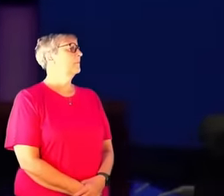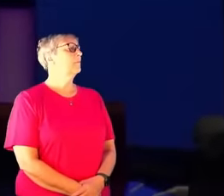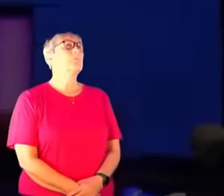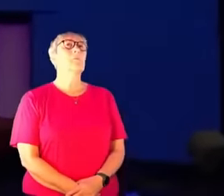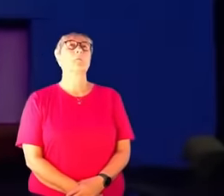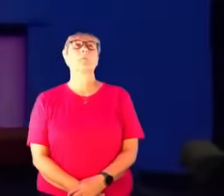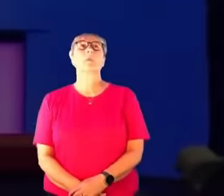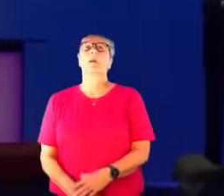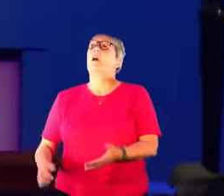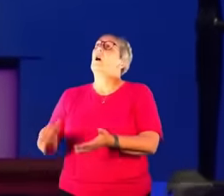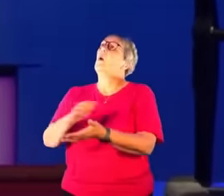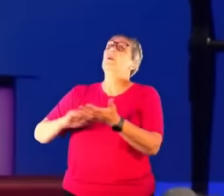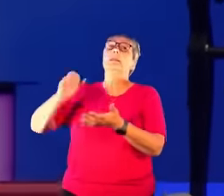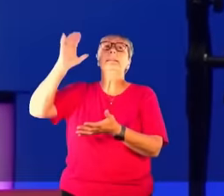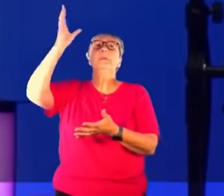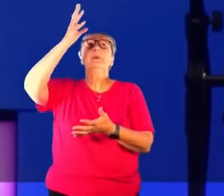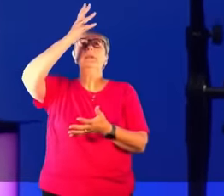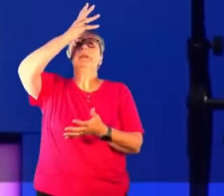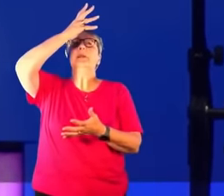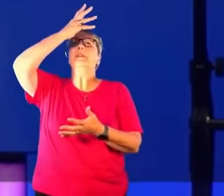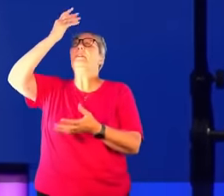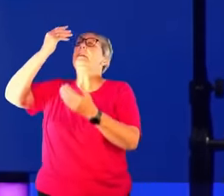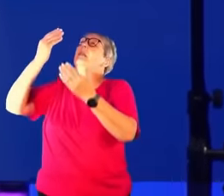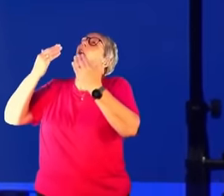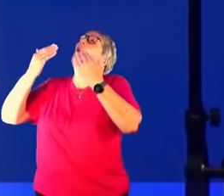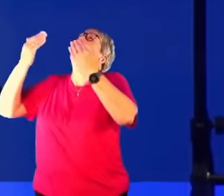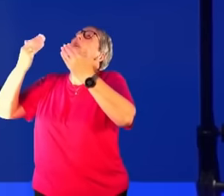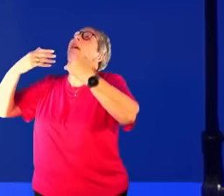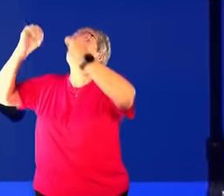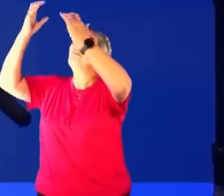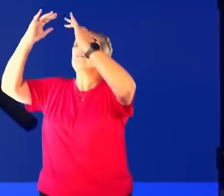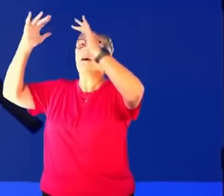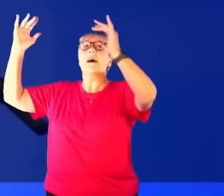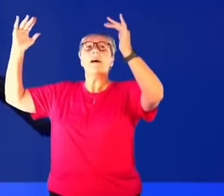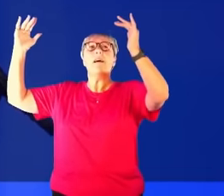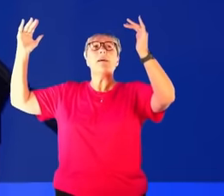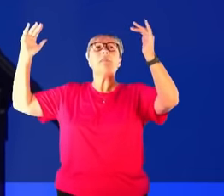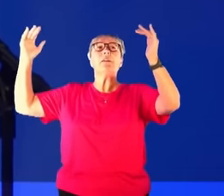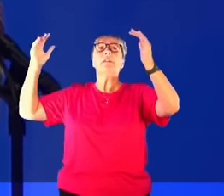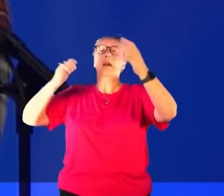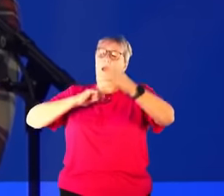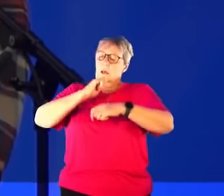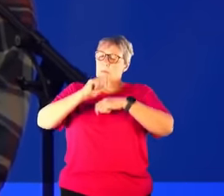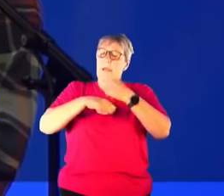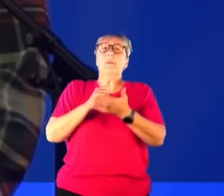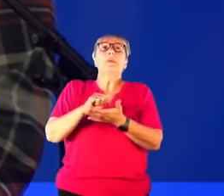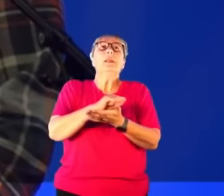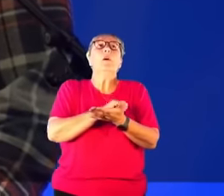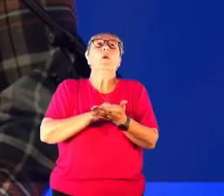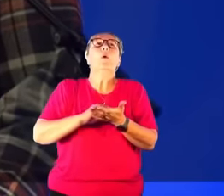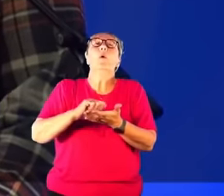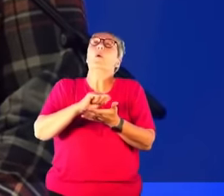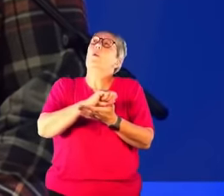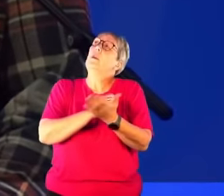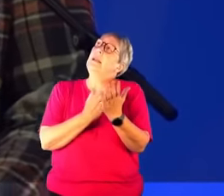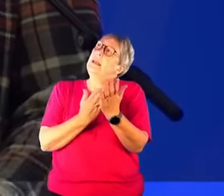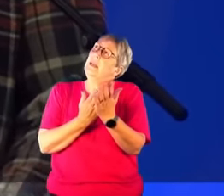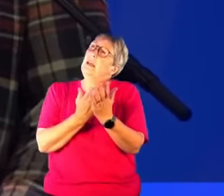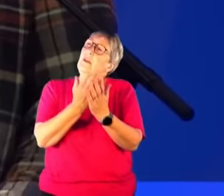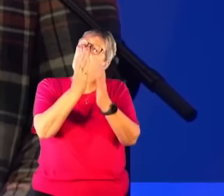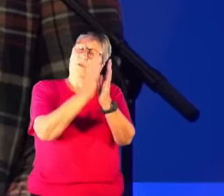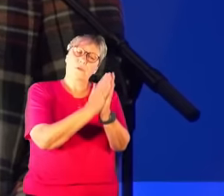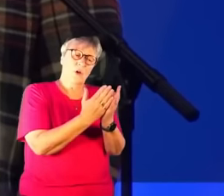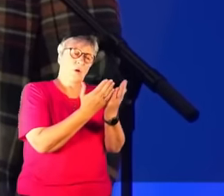one. Holy Spirit, the Holy Spirit, breath of heaven, make me